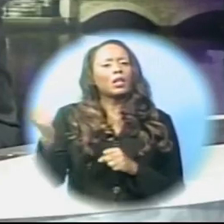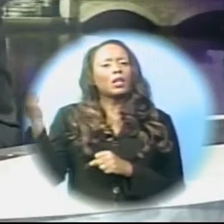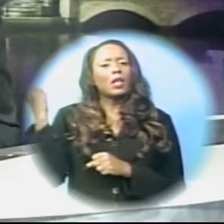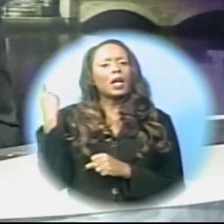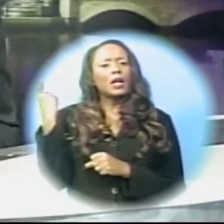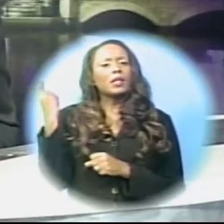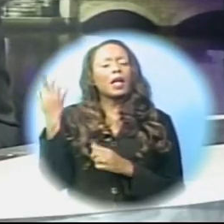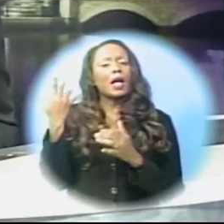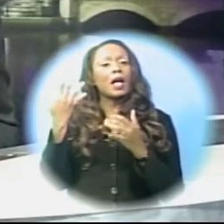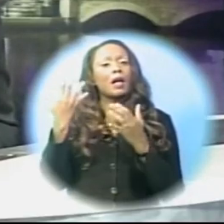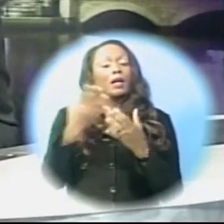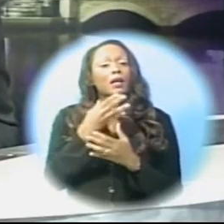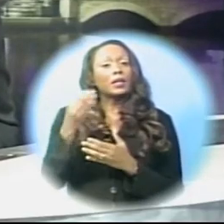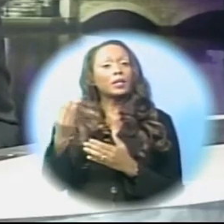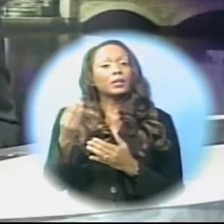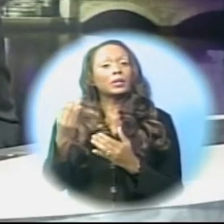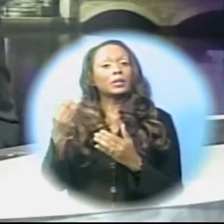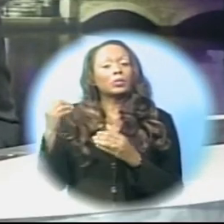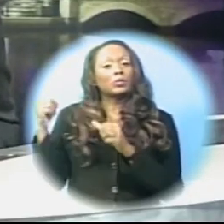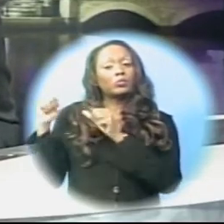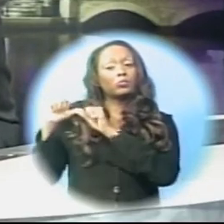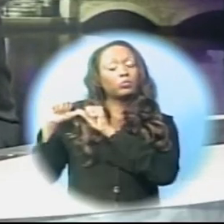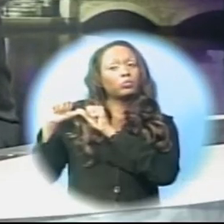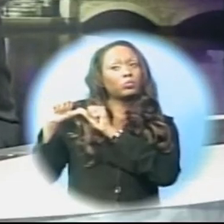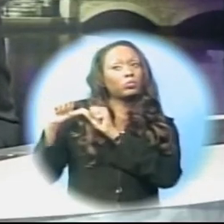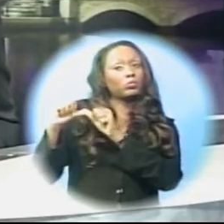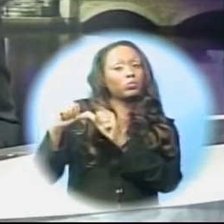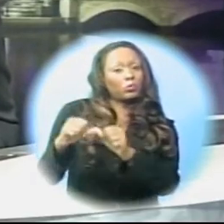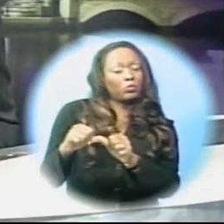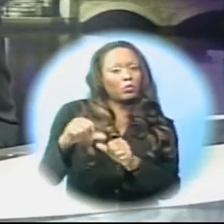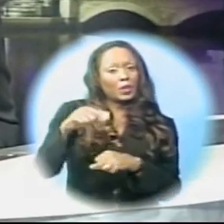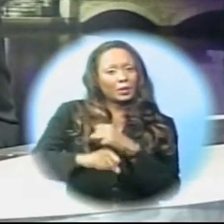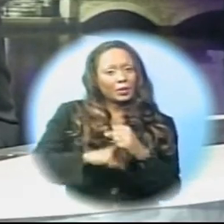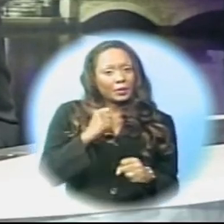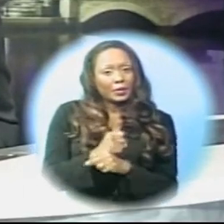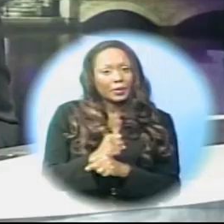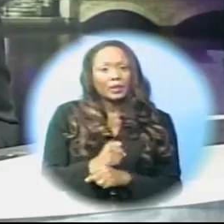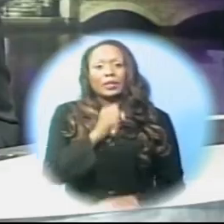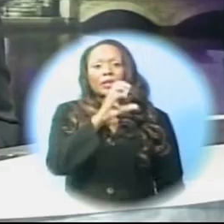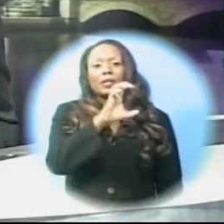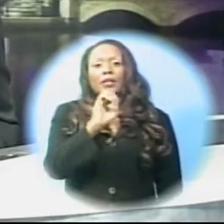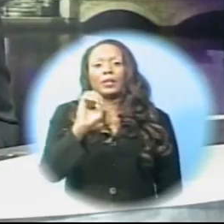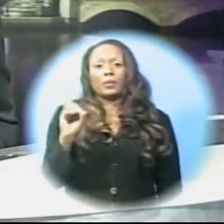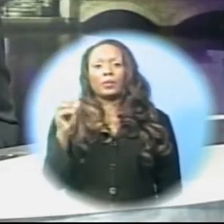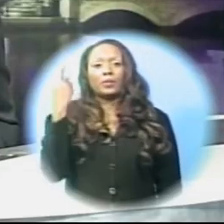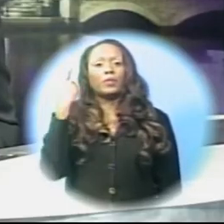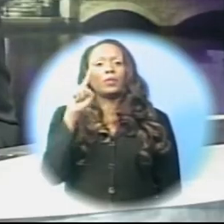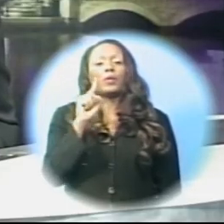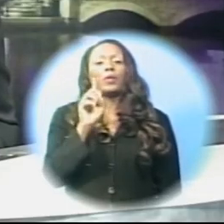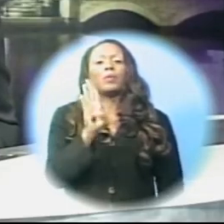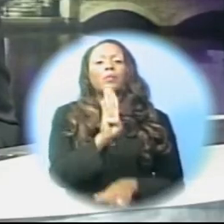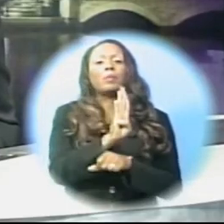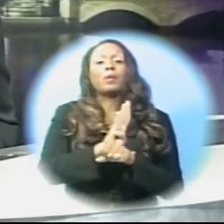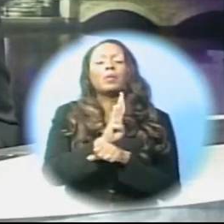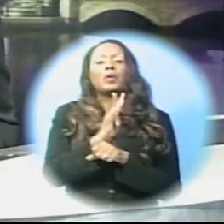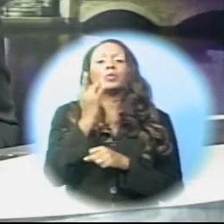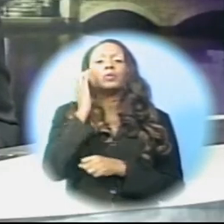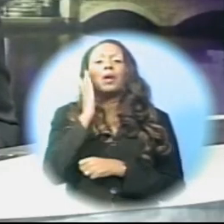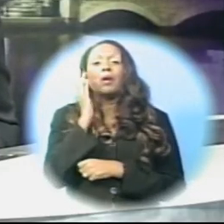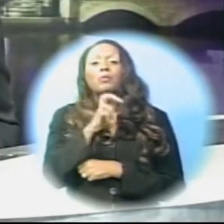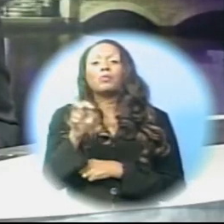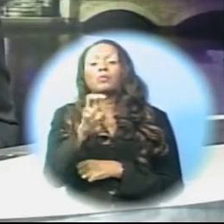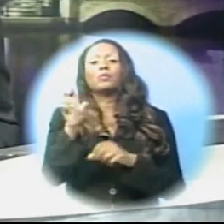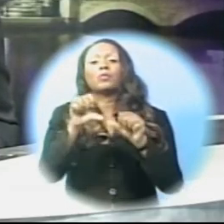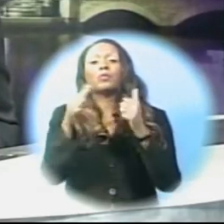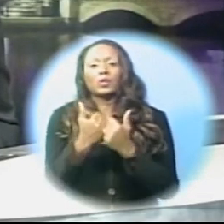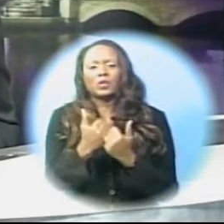has carried over into the first quarter of this year. That's the word tonight from Chief Executive Officer of the Barbados Hotel and Tourism